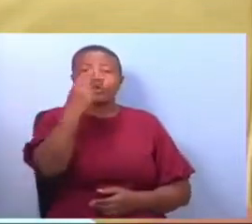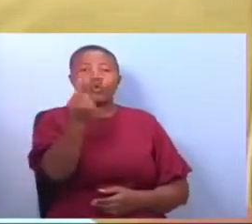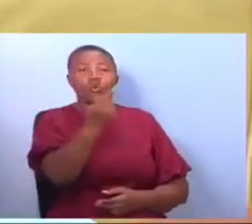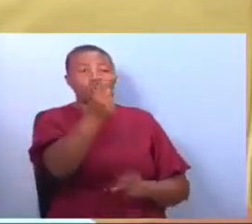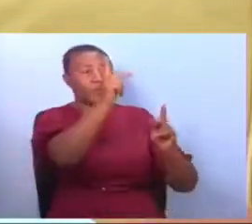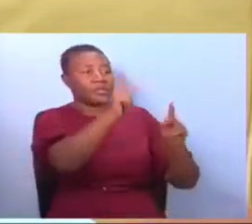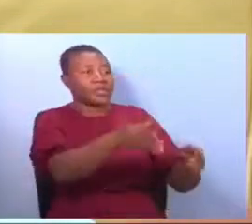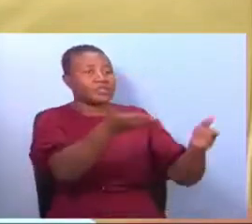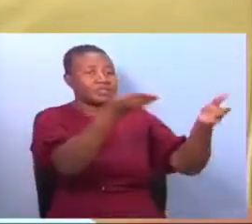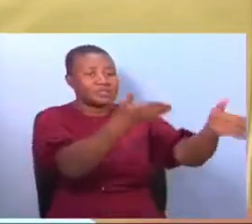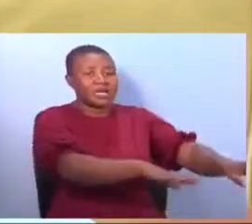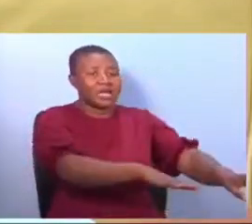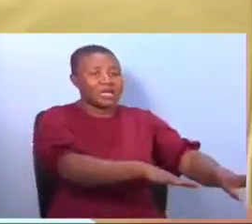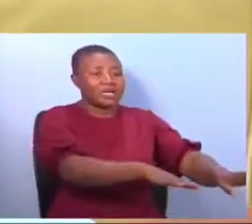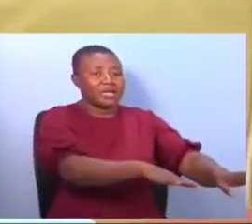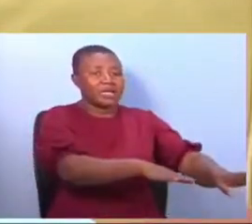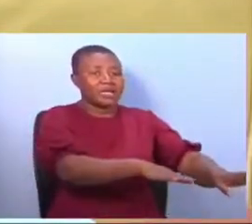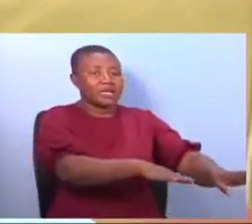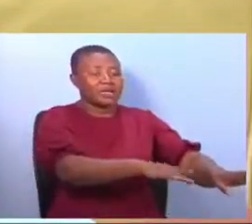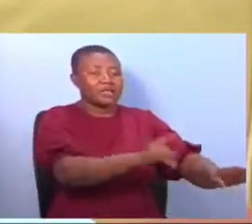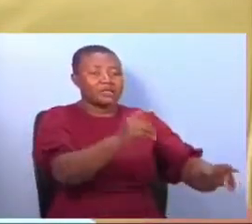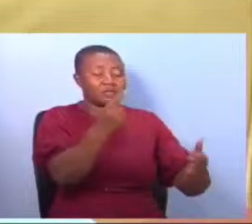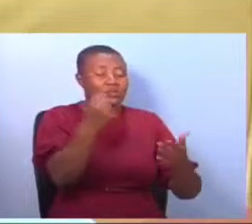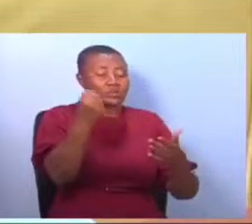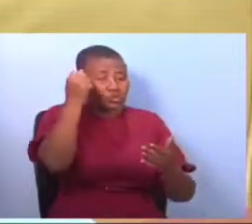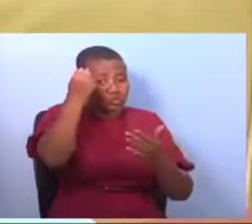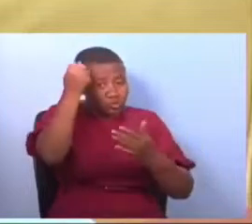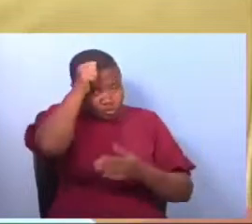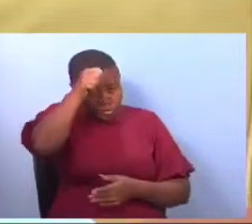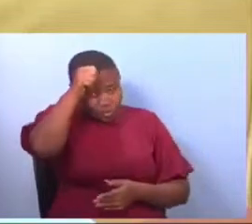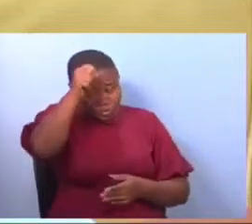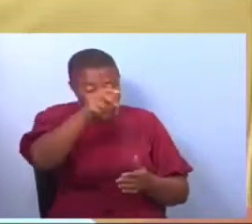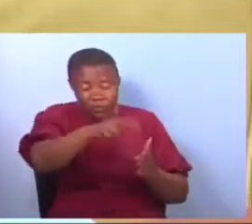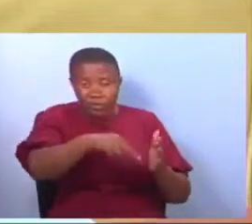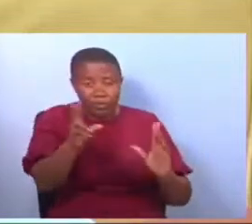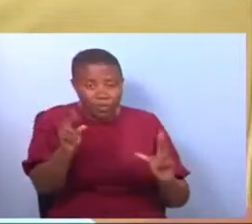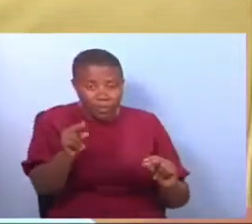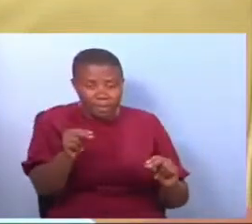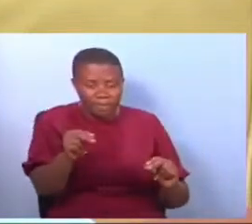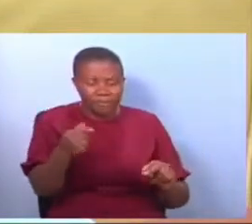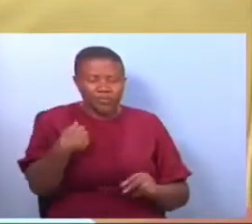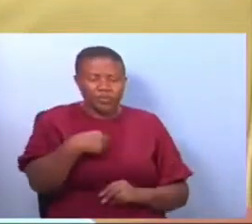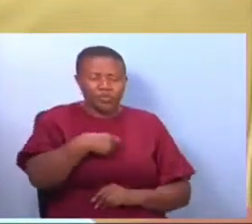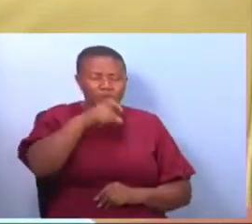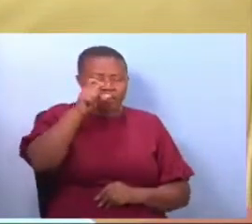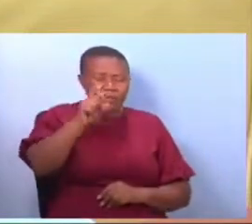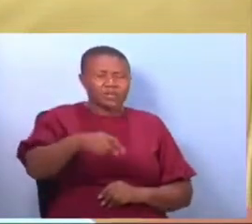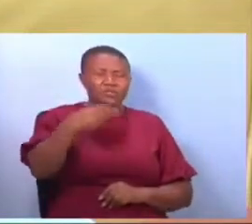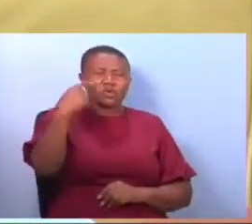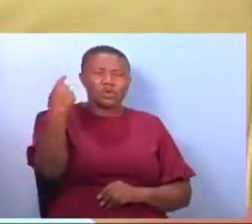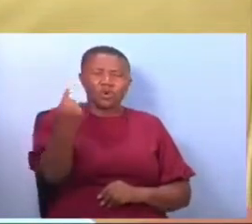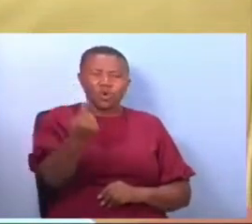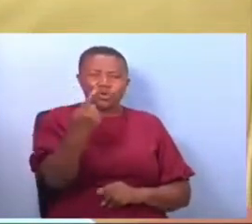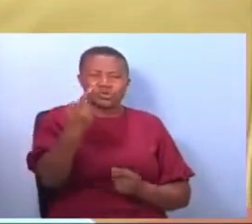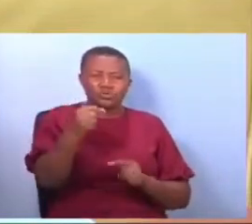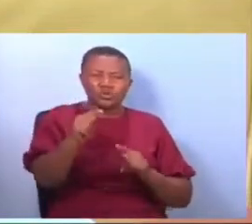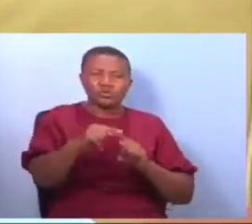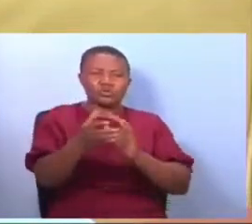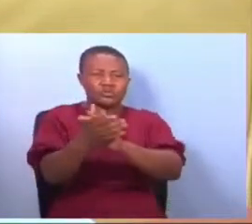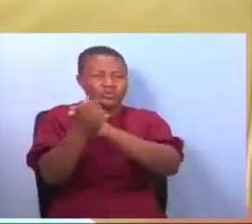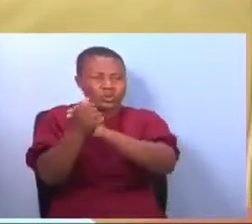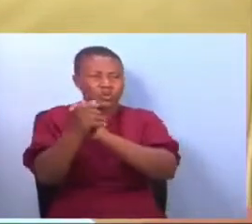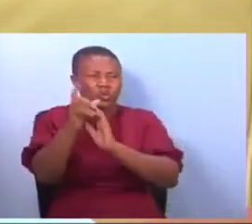be celebrating. And colleagues, let us compliment each other. Once upon a time, a respected